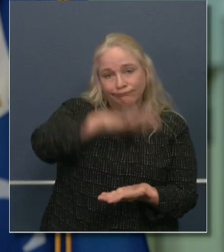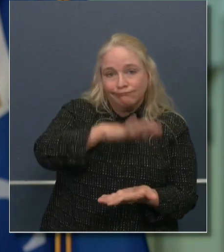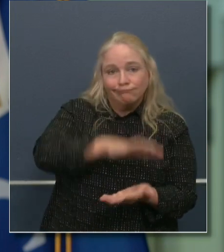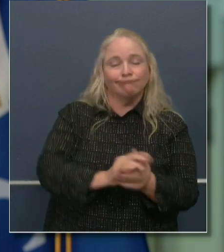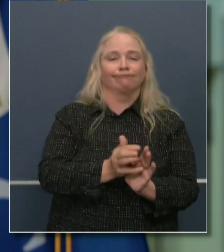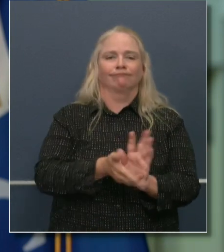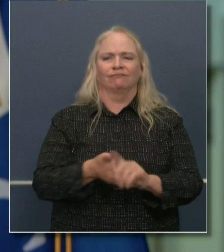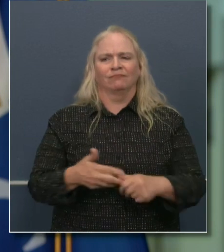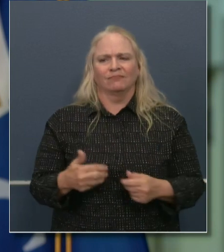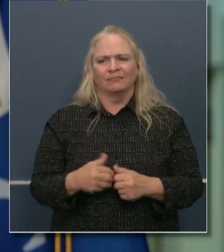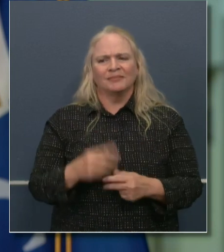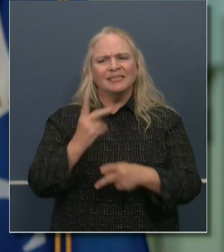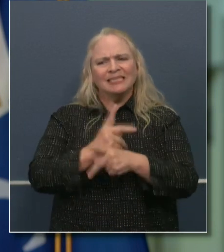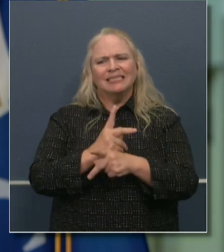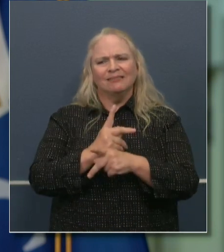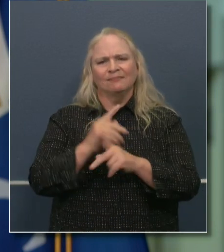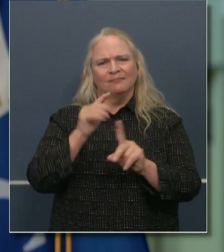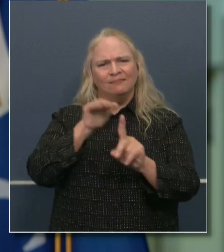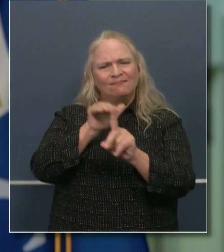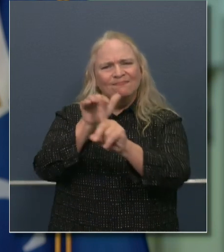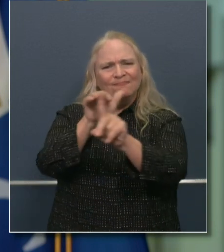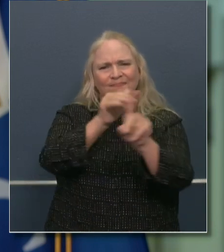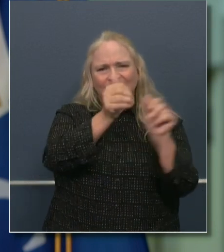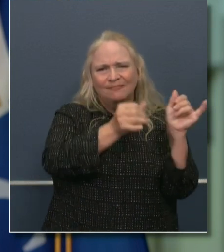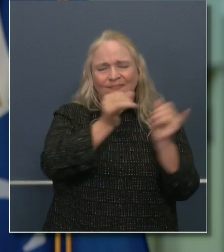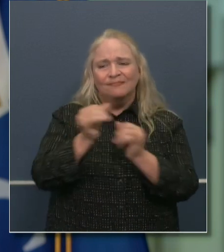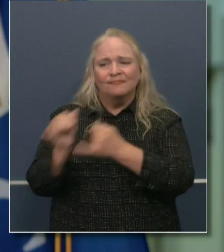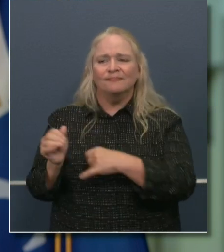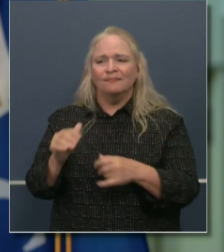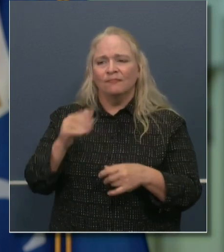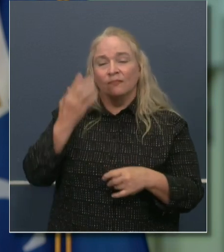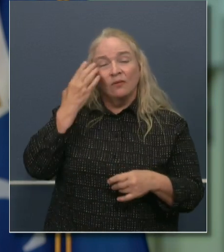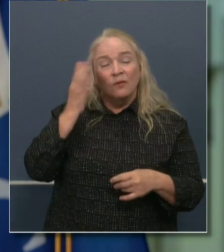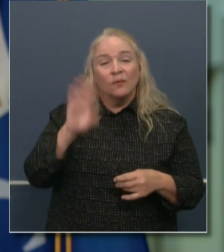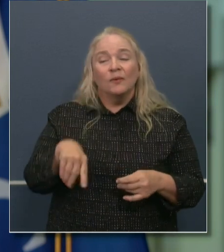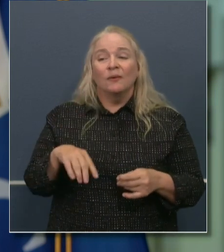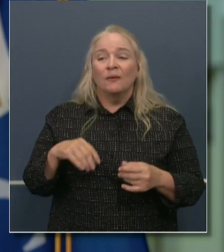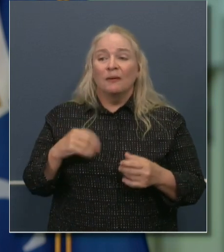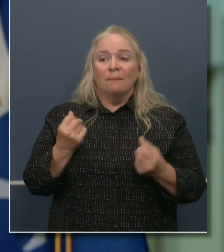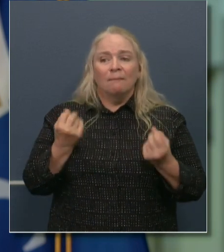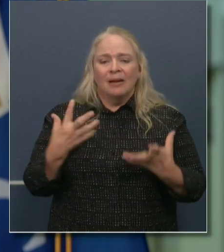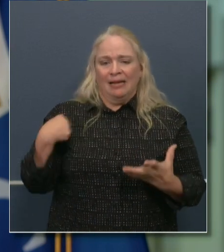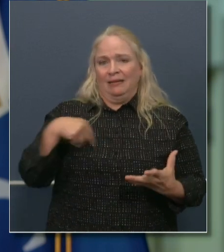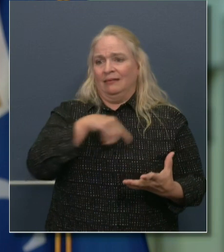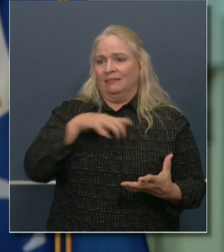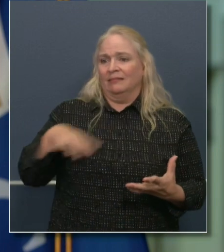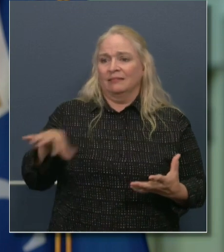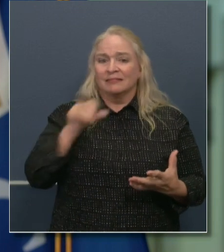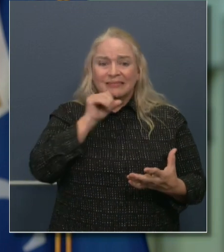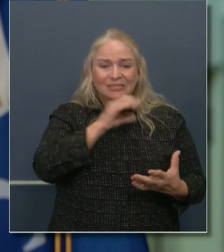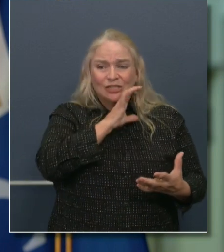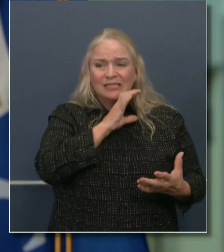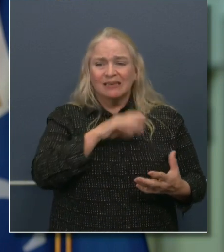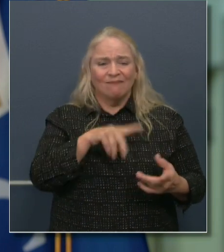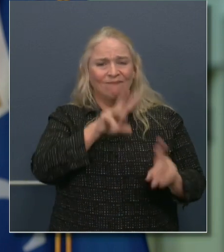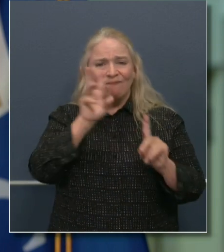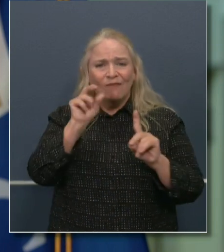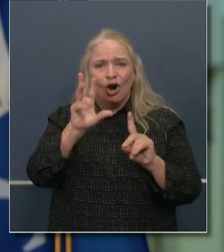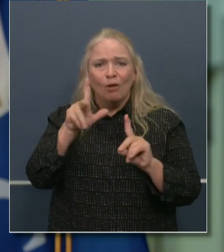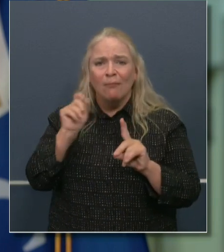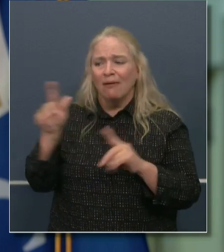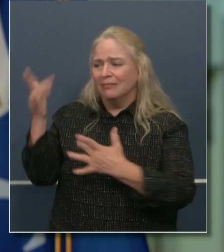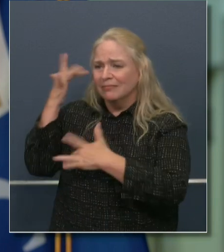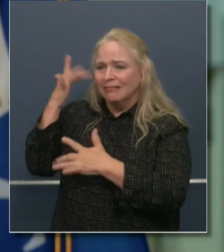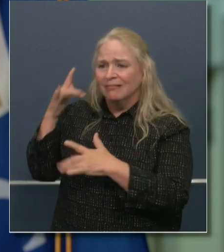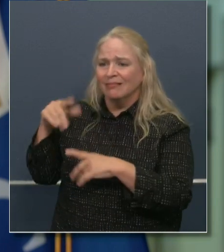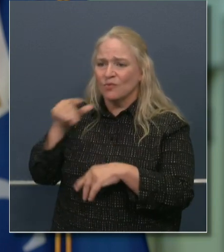you what I don't need to remind you at this stage, the vulnerability that's still placed on our seniors and those that have pre-existing